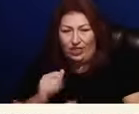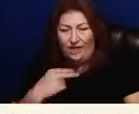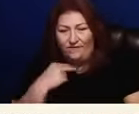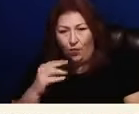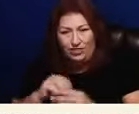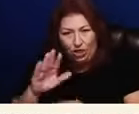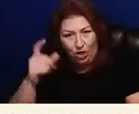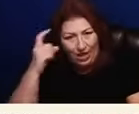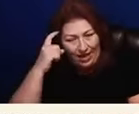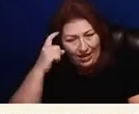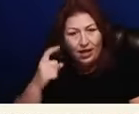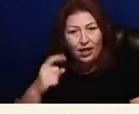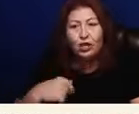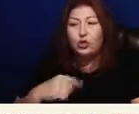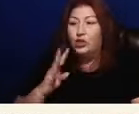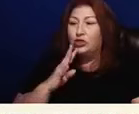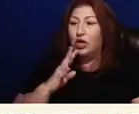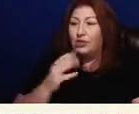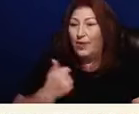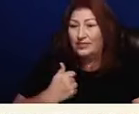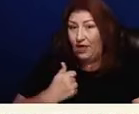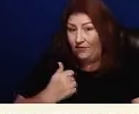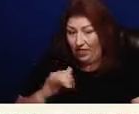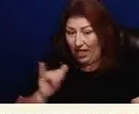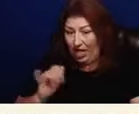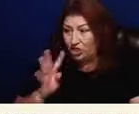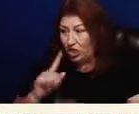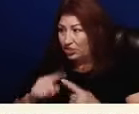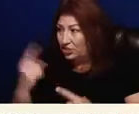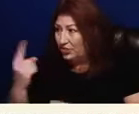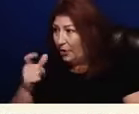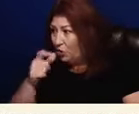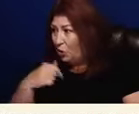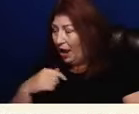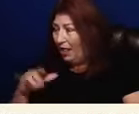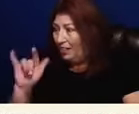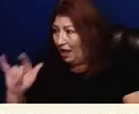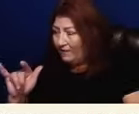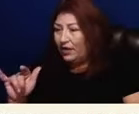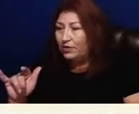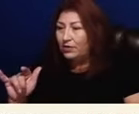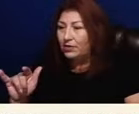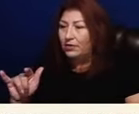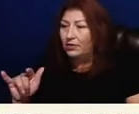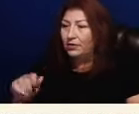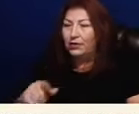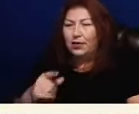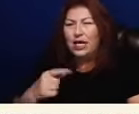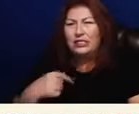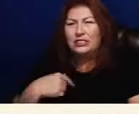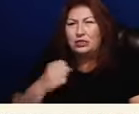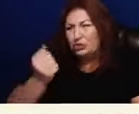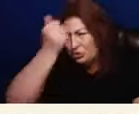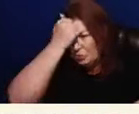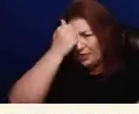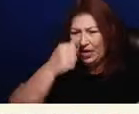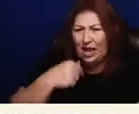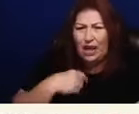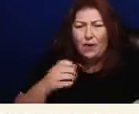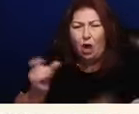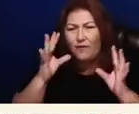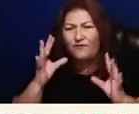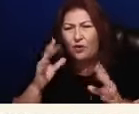talk to myself like I talk to somebody I love? Would I say those things in my head that I say, you're so stupid, you're so awful, you're